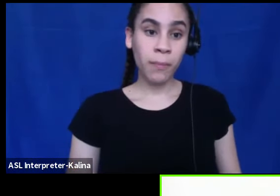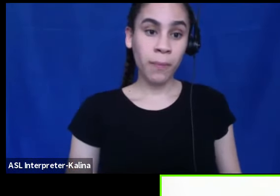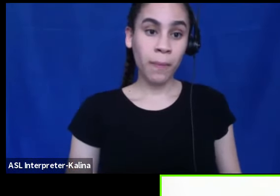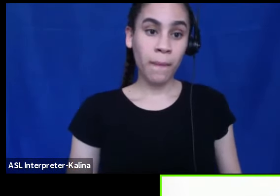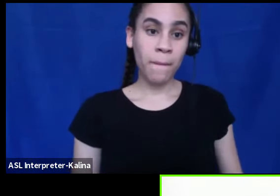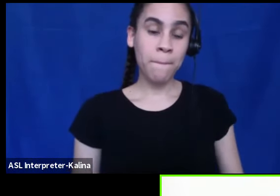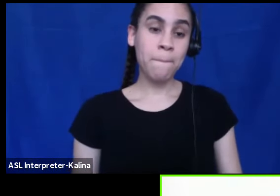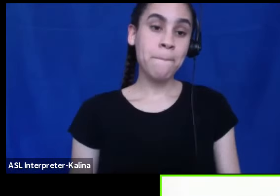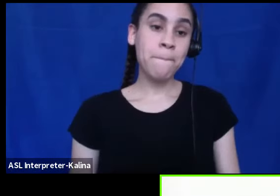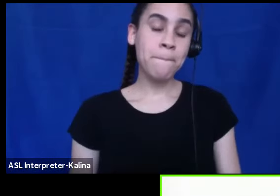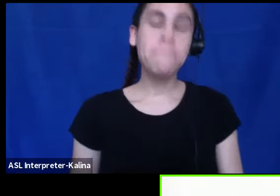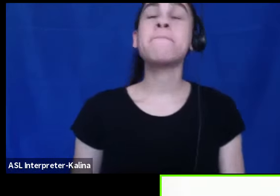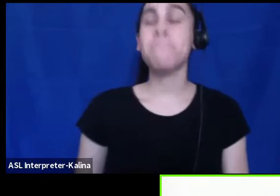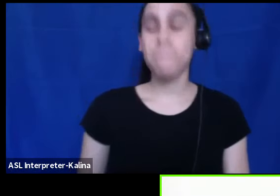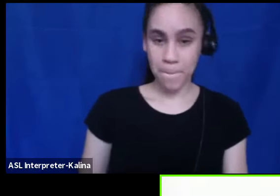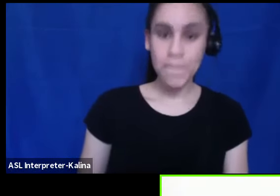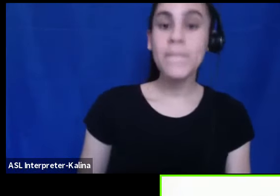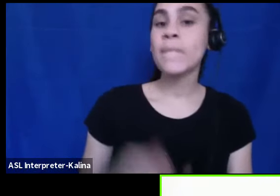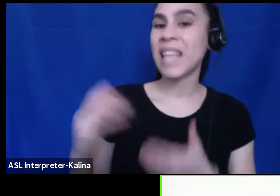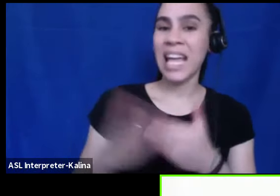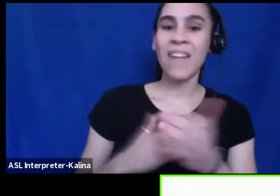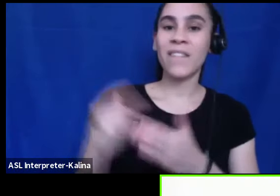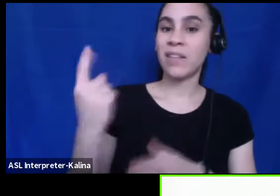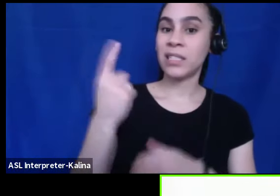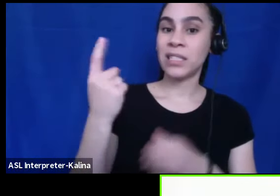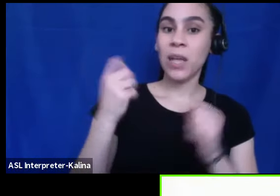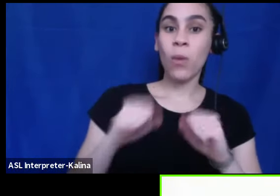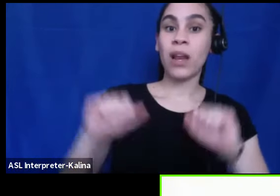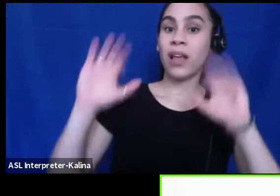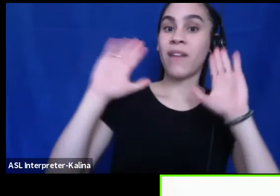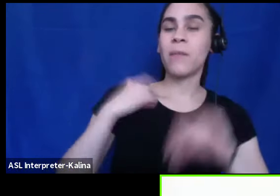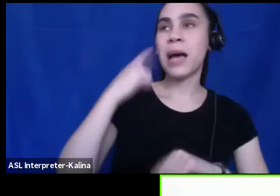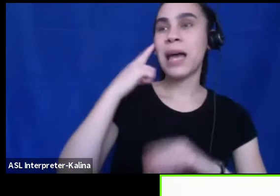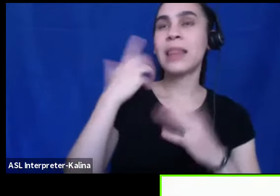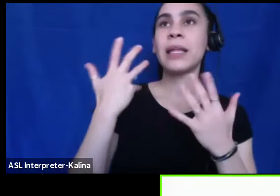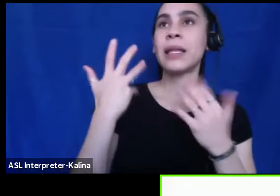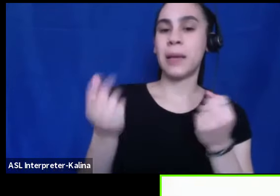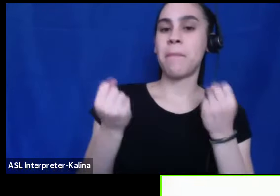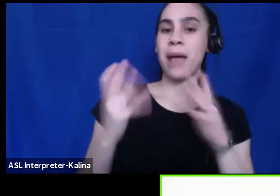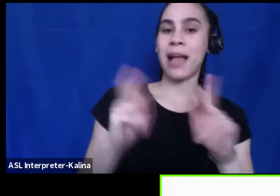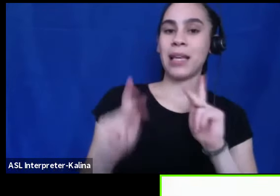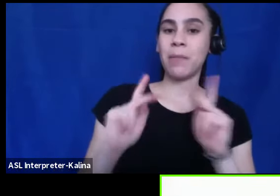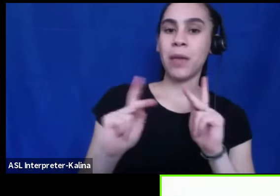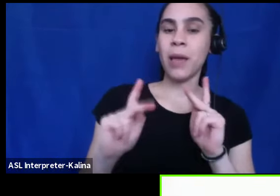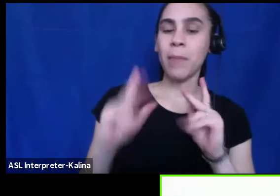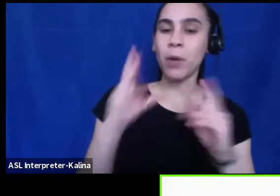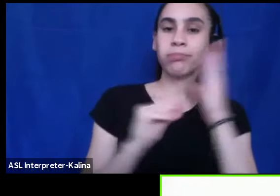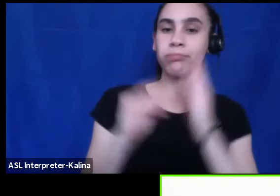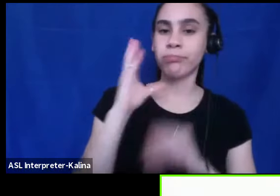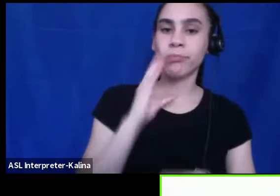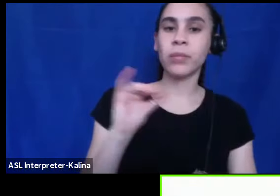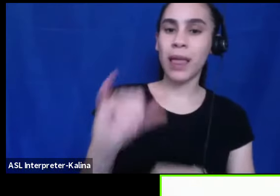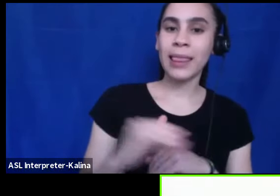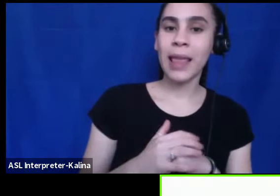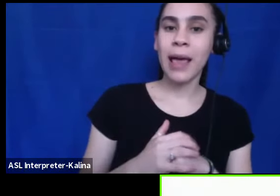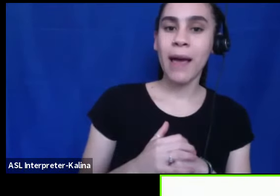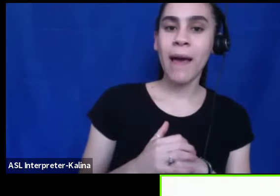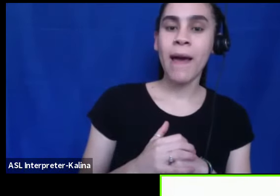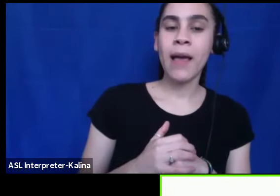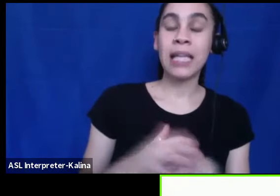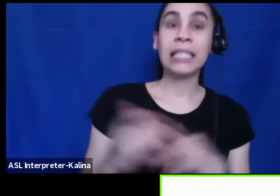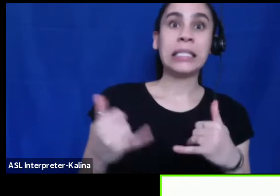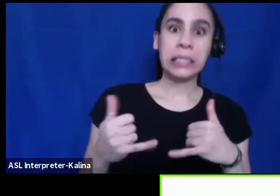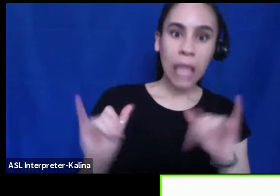And even if someone did give up on you, because I think a lot of people do go through that as well, I think